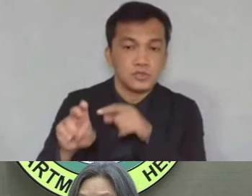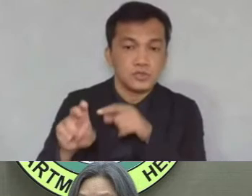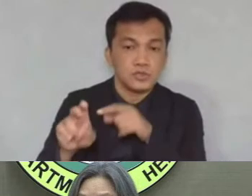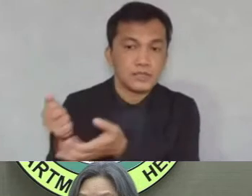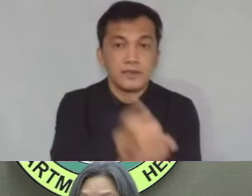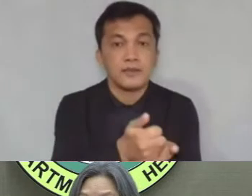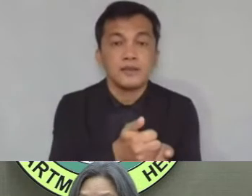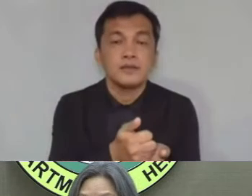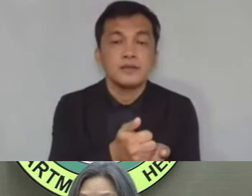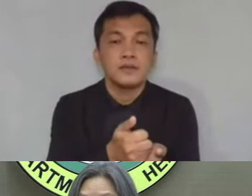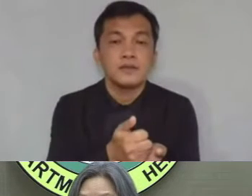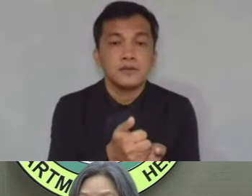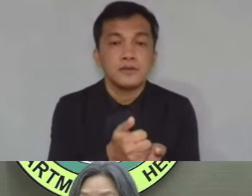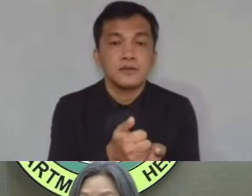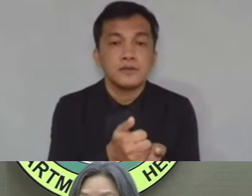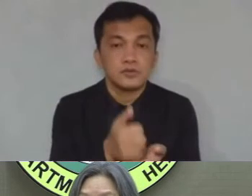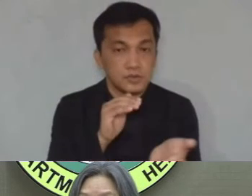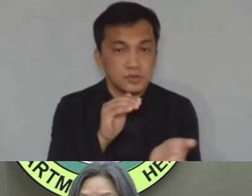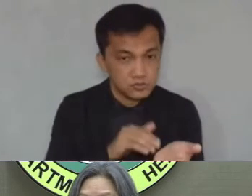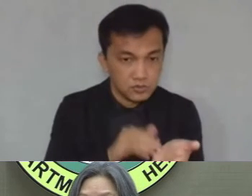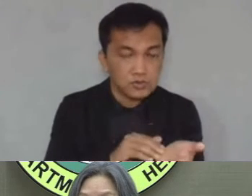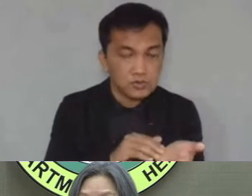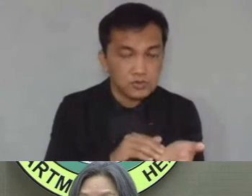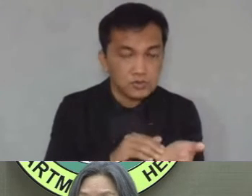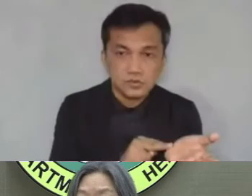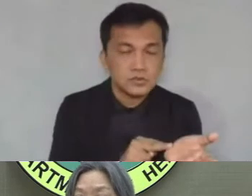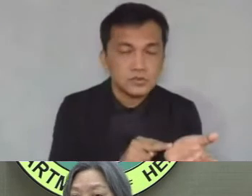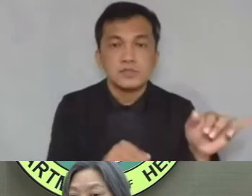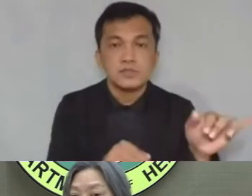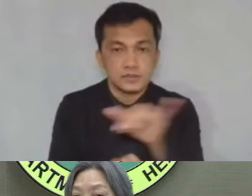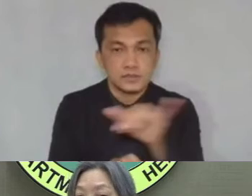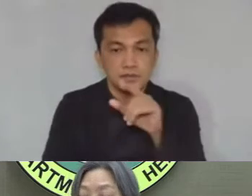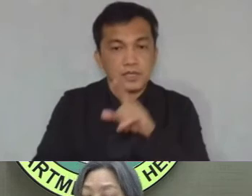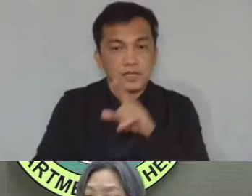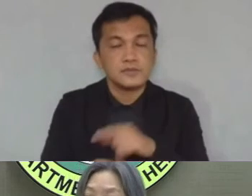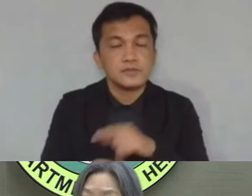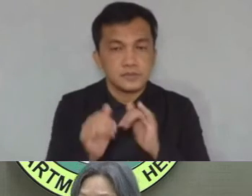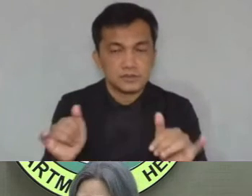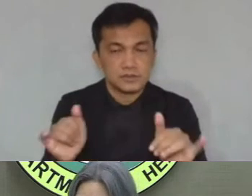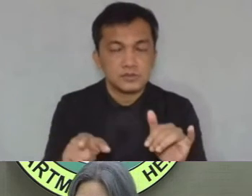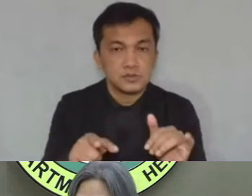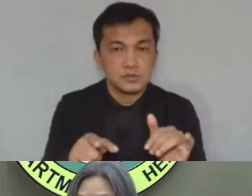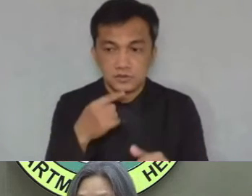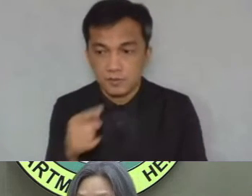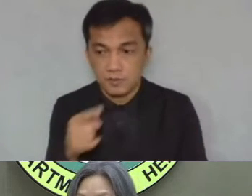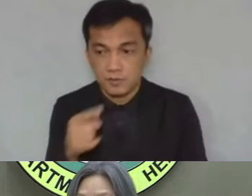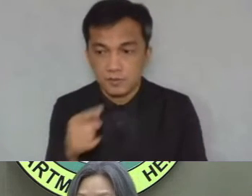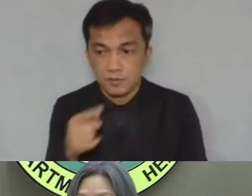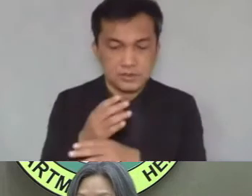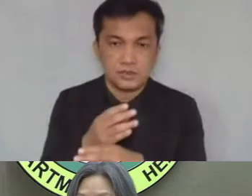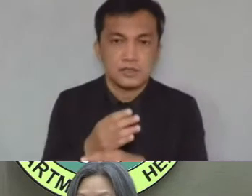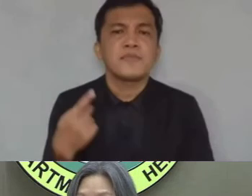the local government so that they can help the doctors, the nurses do this. But at the same time, yeah, just to